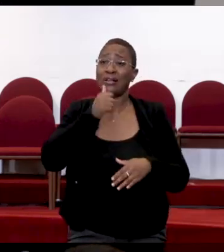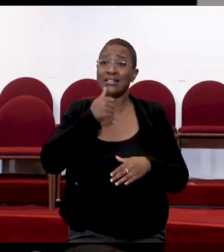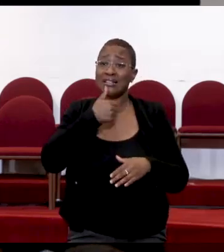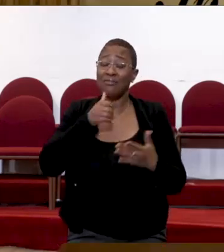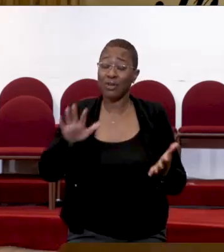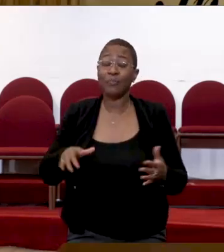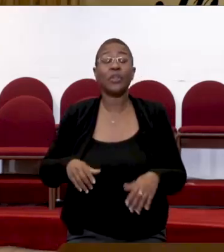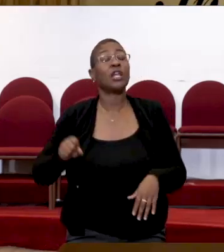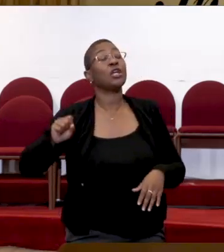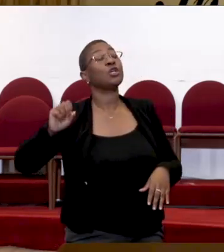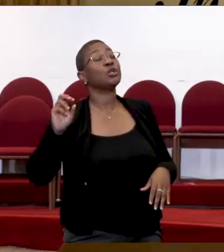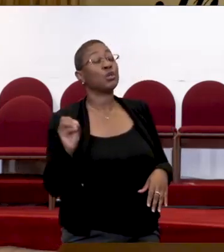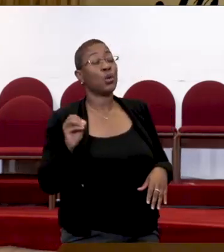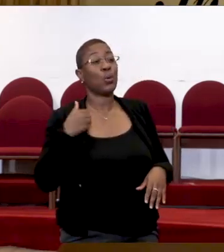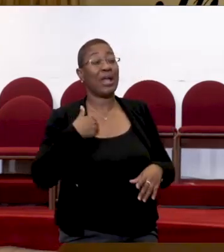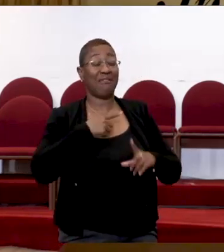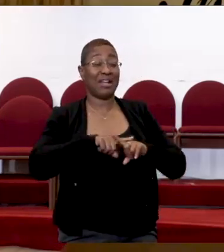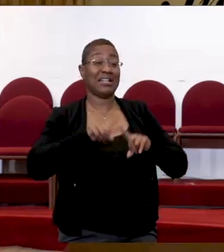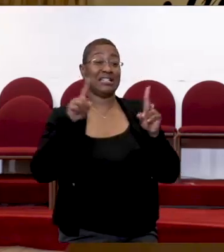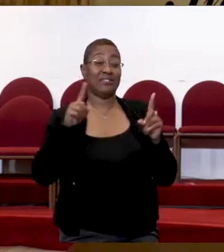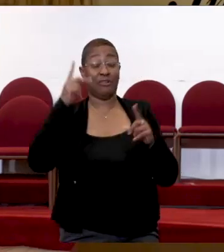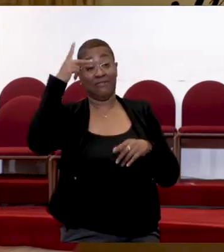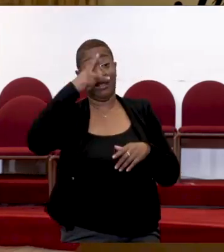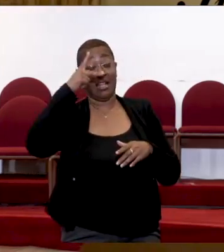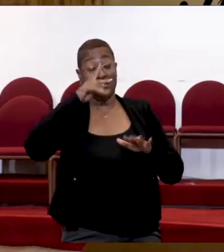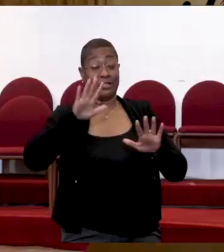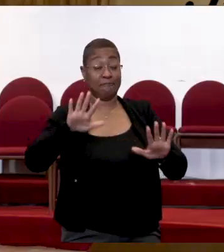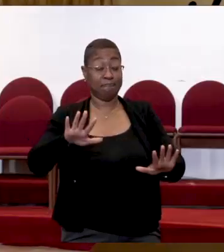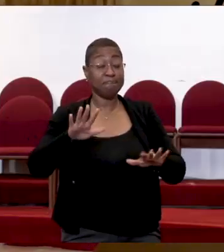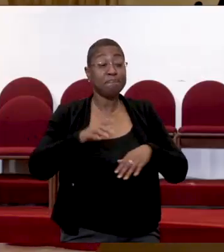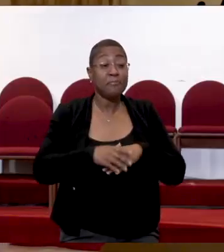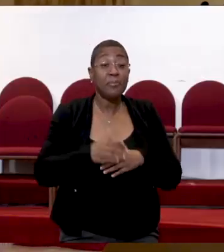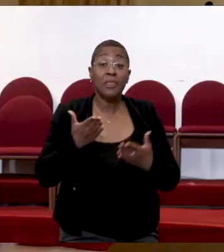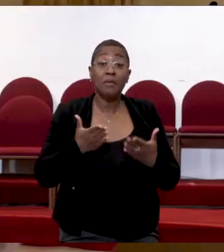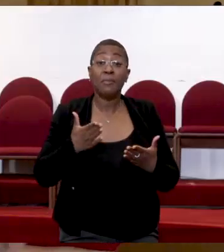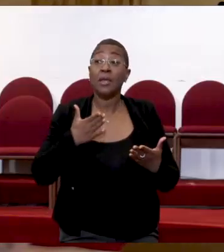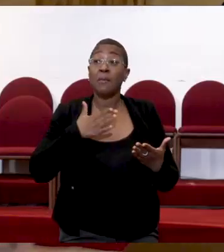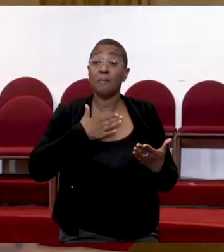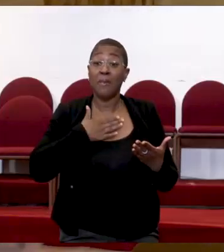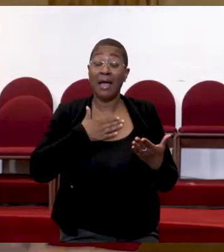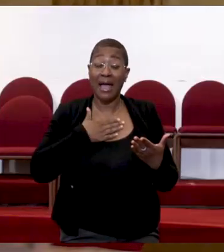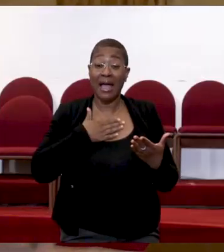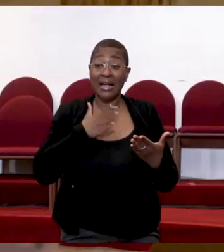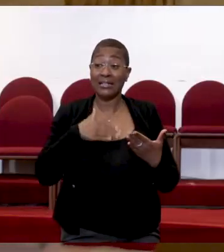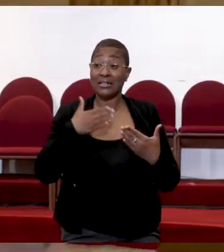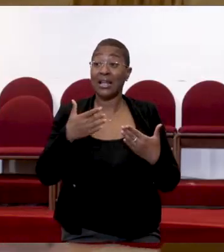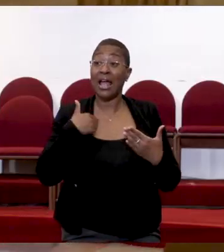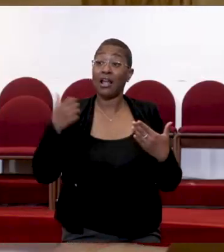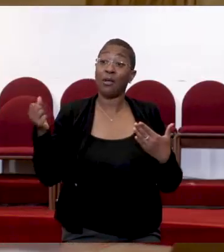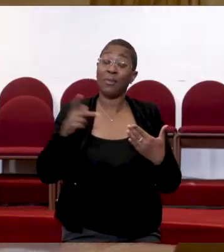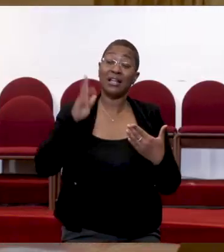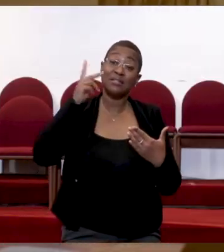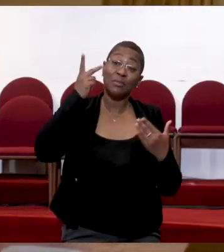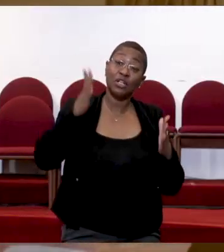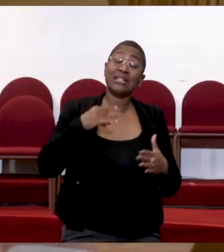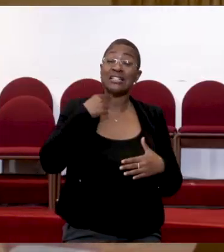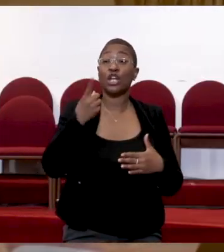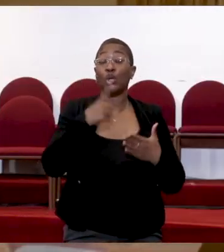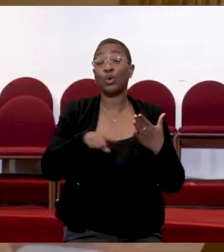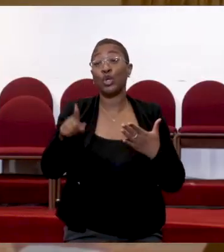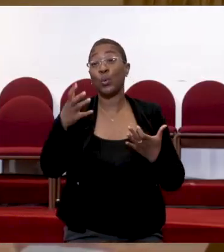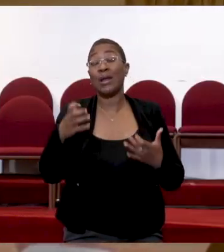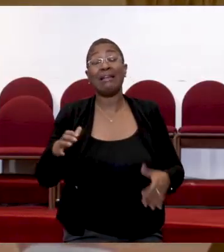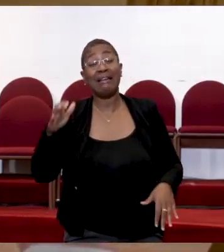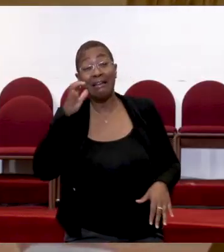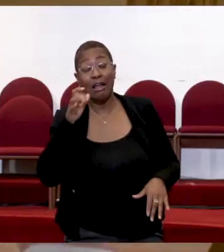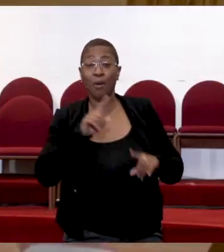So we have a different philosophy, and maybe in my next life I will come back as a politician who tells you what you want to hear.